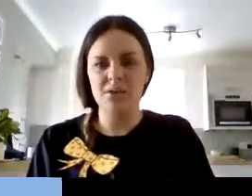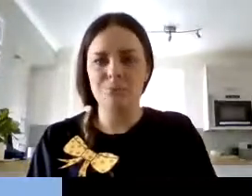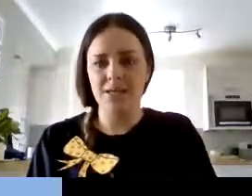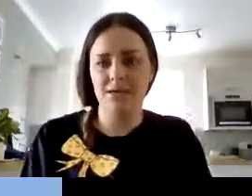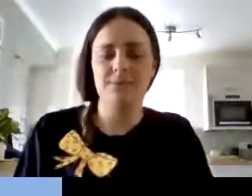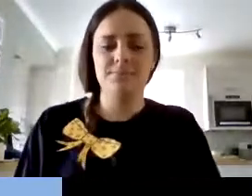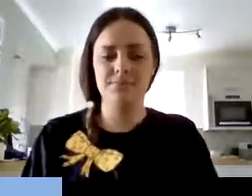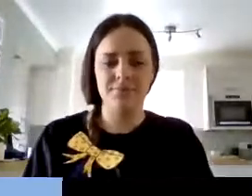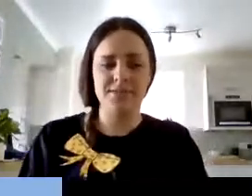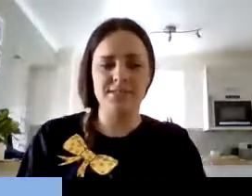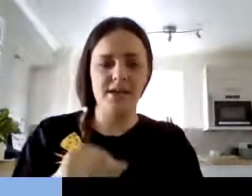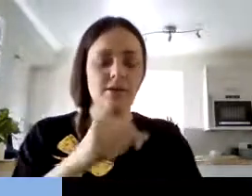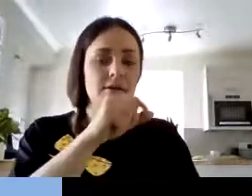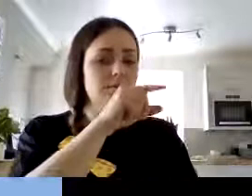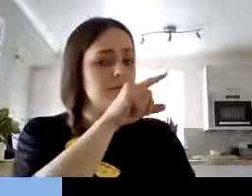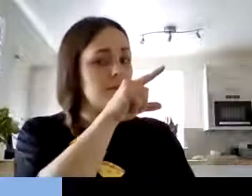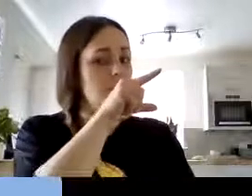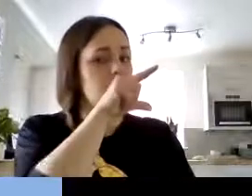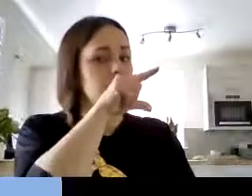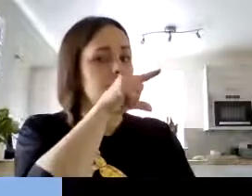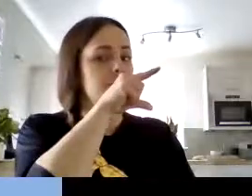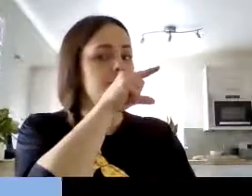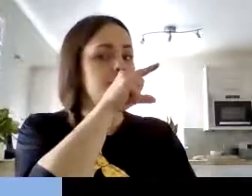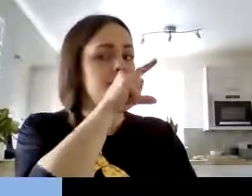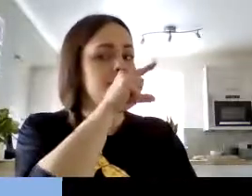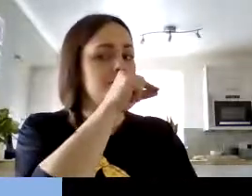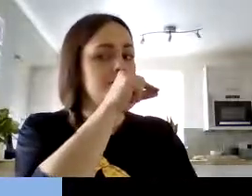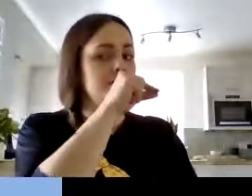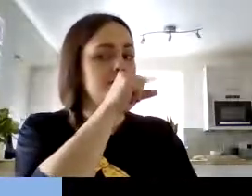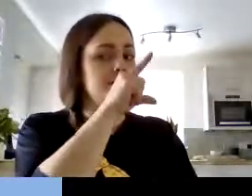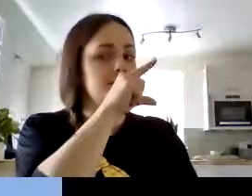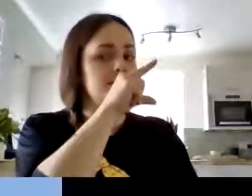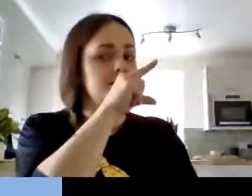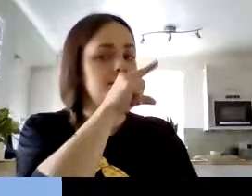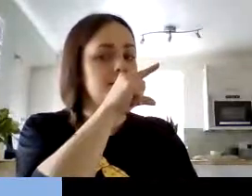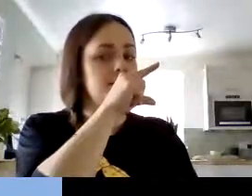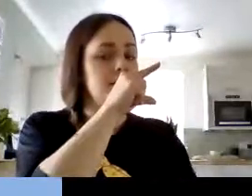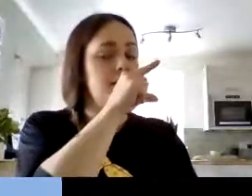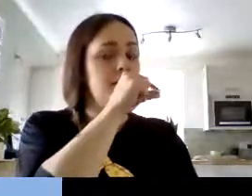to do like a little beak. Ready? So we're gonna make a little beak. Bird.